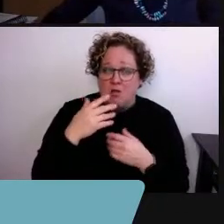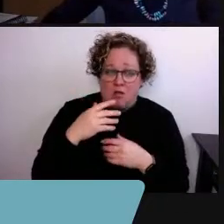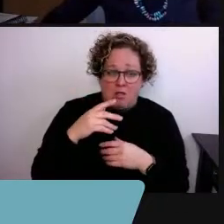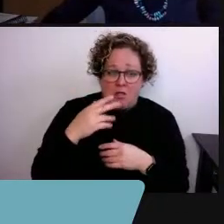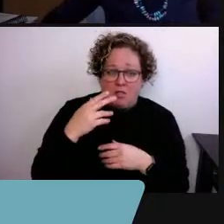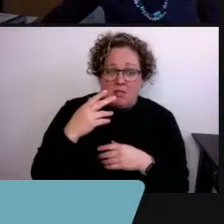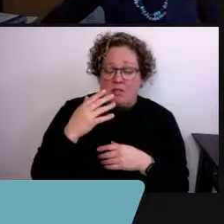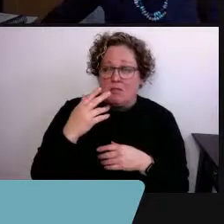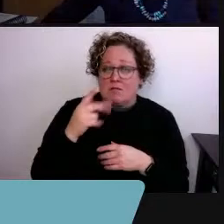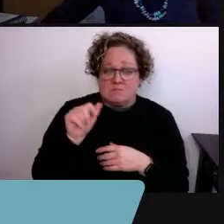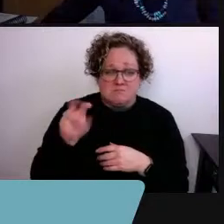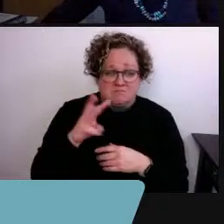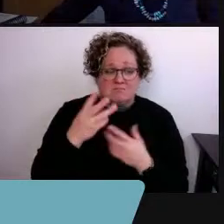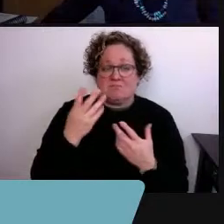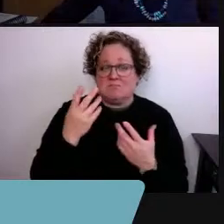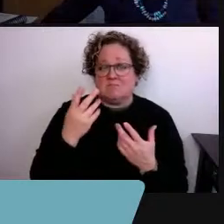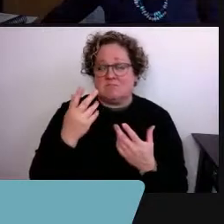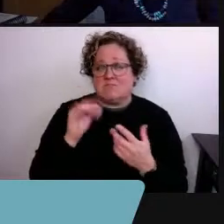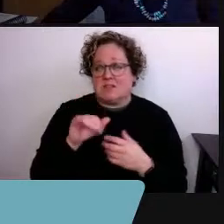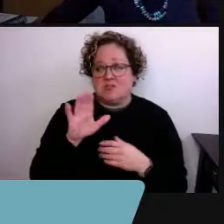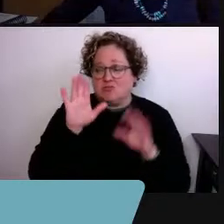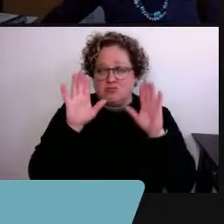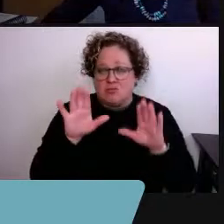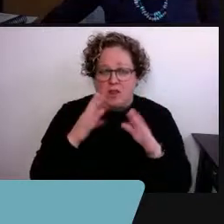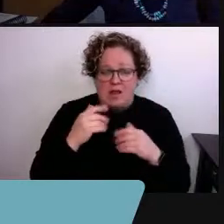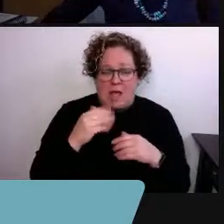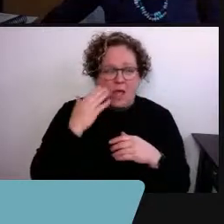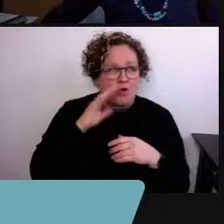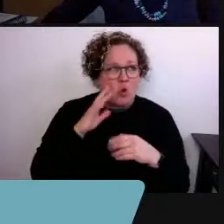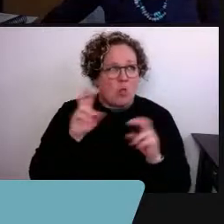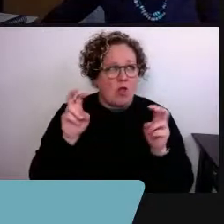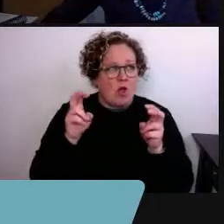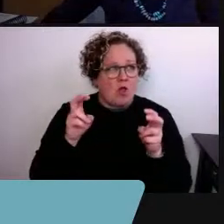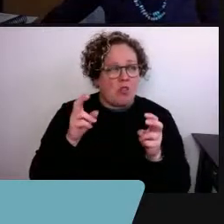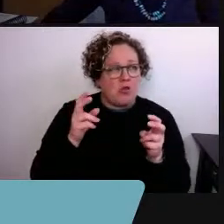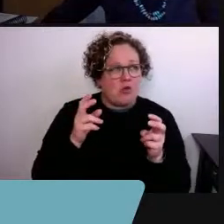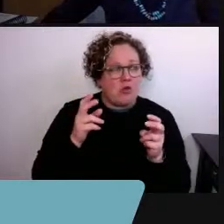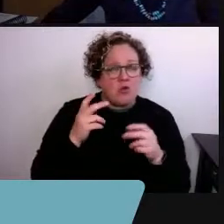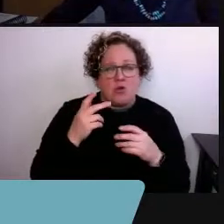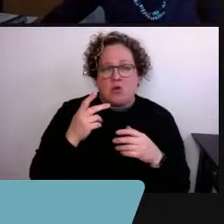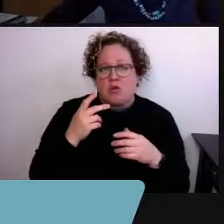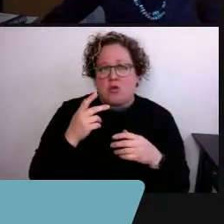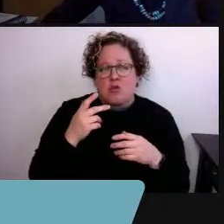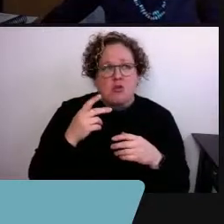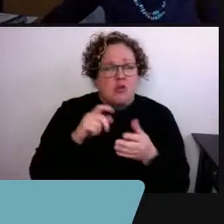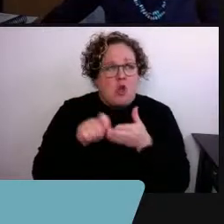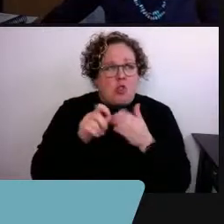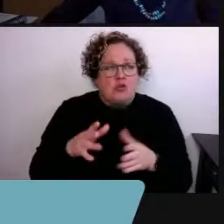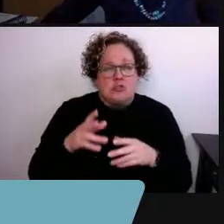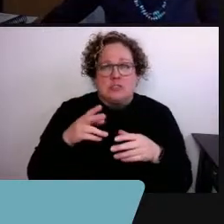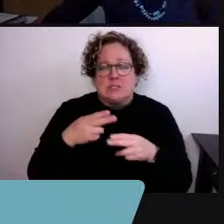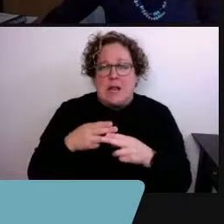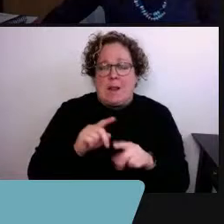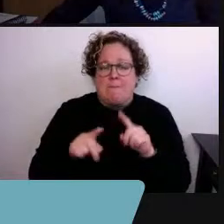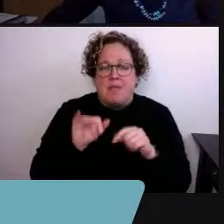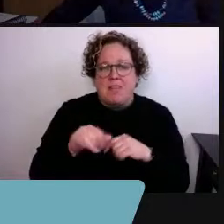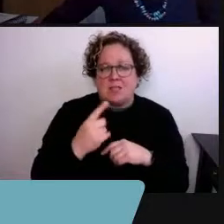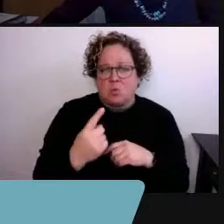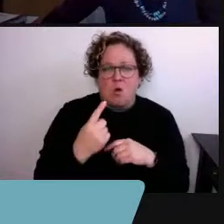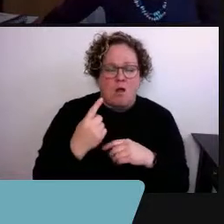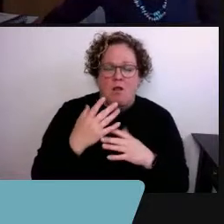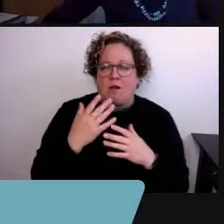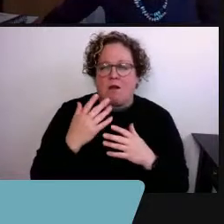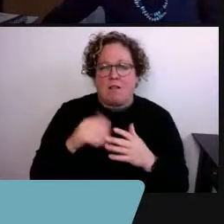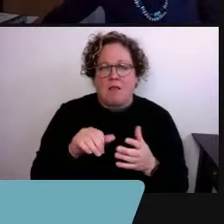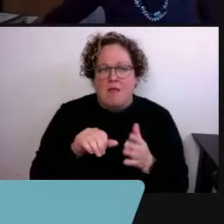resource. When Affirmative Action Was White, I don't know the author's name, but that is a great resource that documents all of the public policies over the